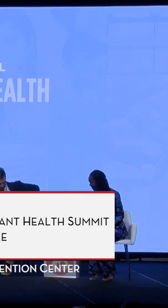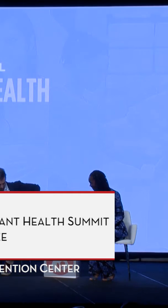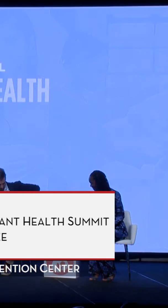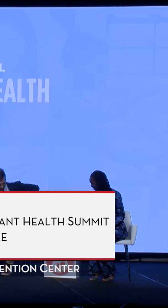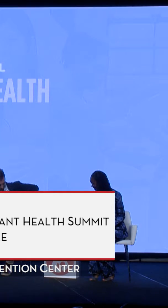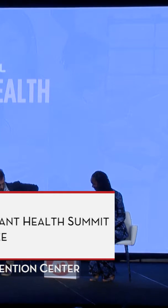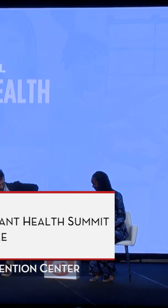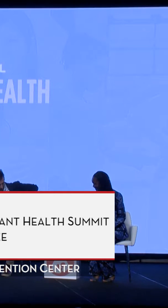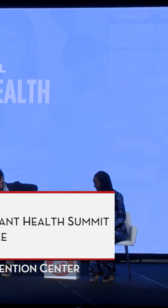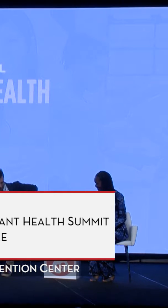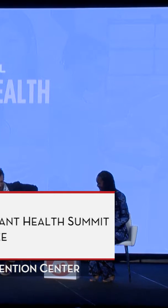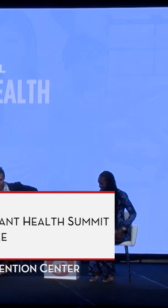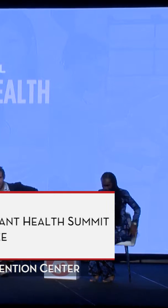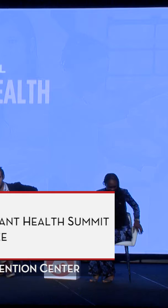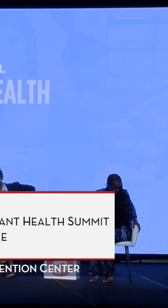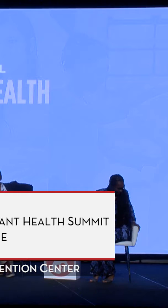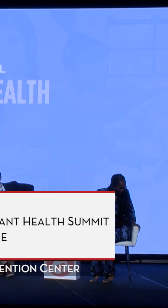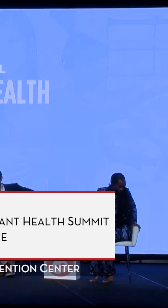Hello, hello.